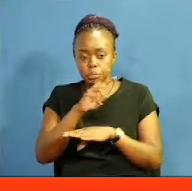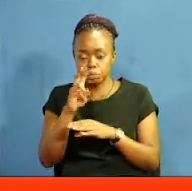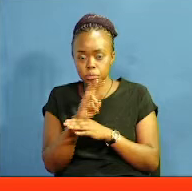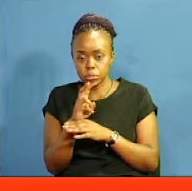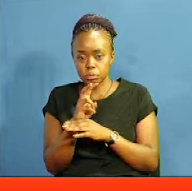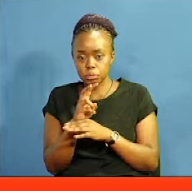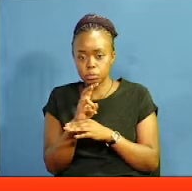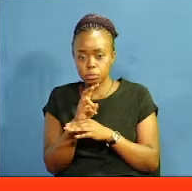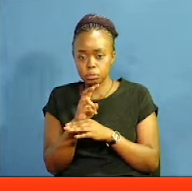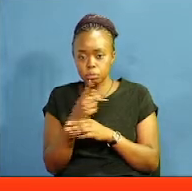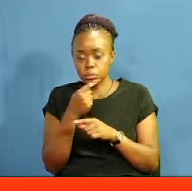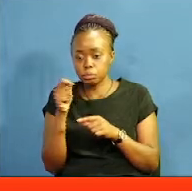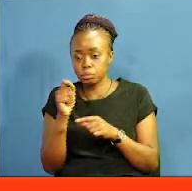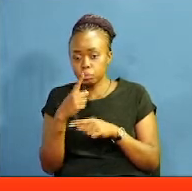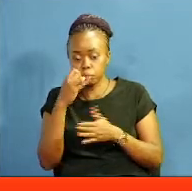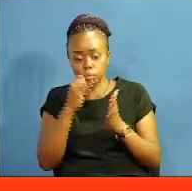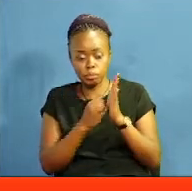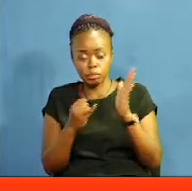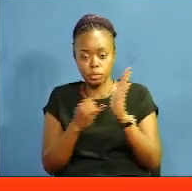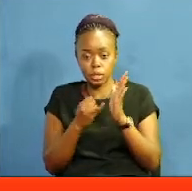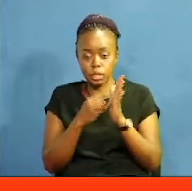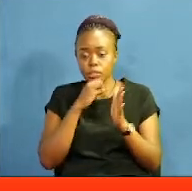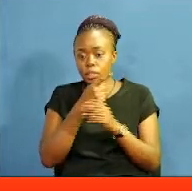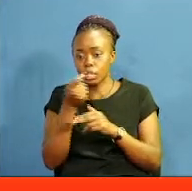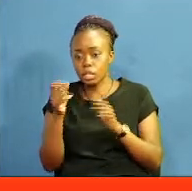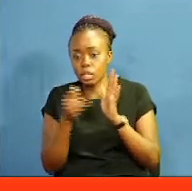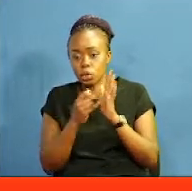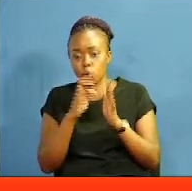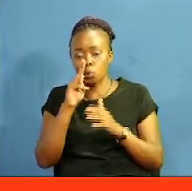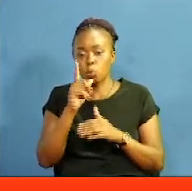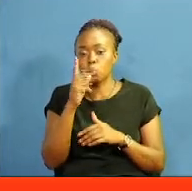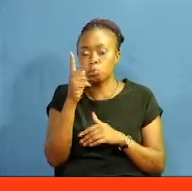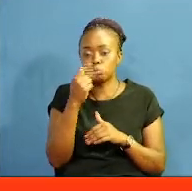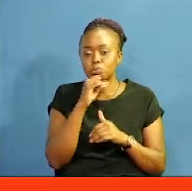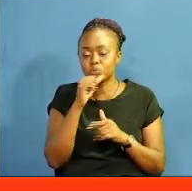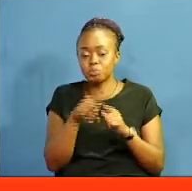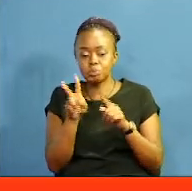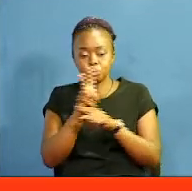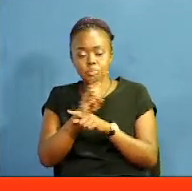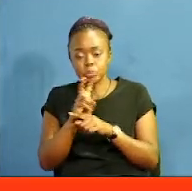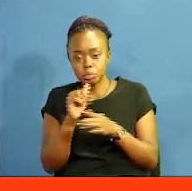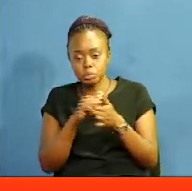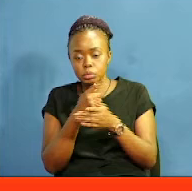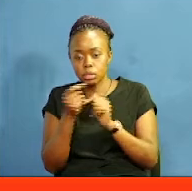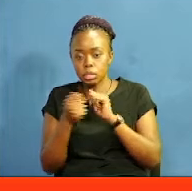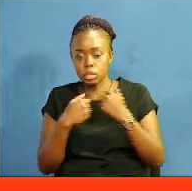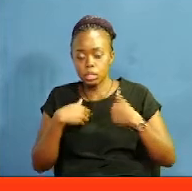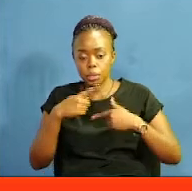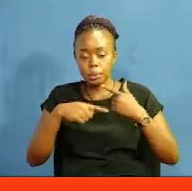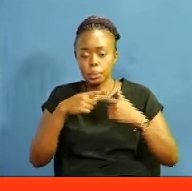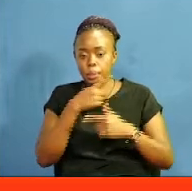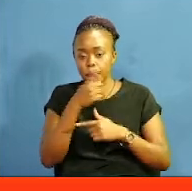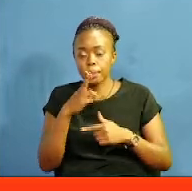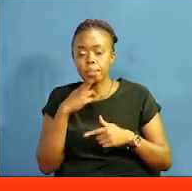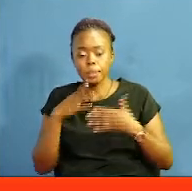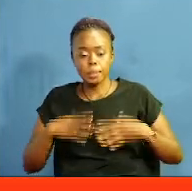see, the branding itself, yes, I'm still repeating, the branding, the, yes, One Kenya Alliance, yeah, and we are seeing the core